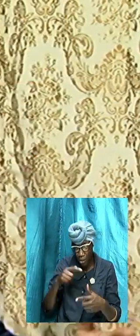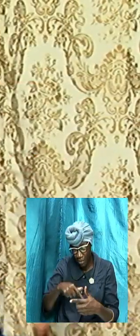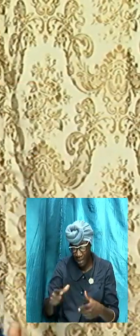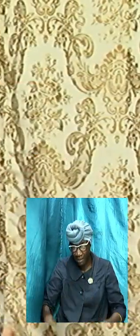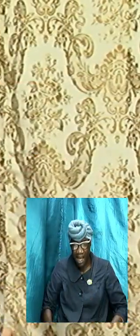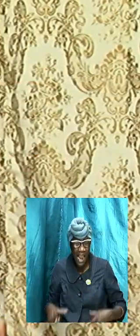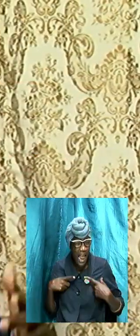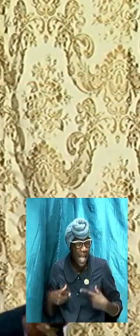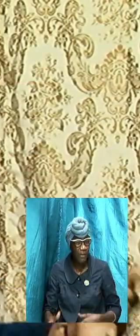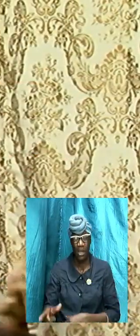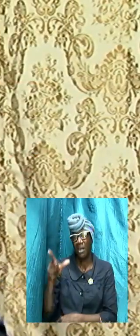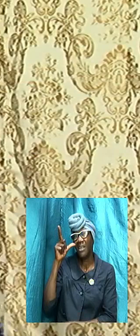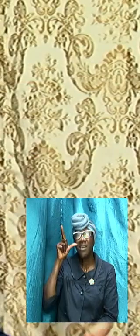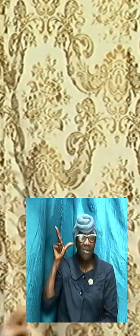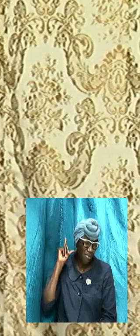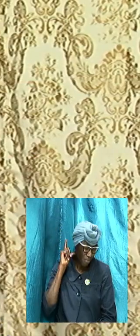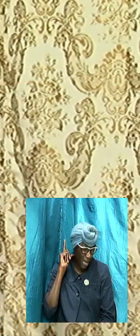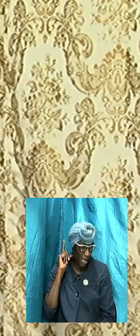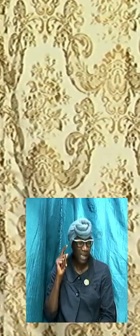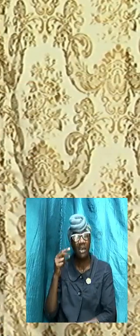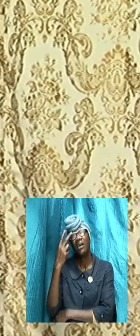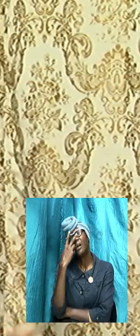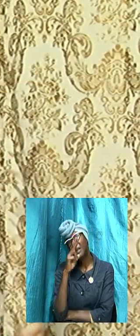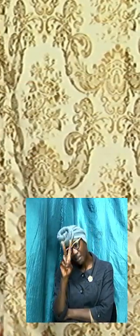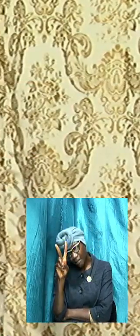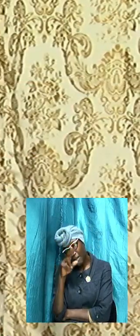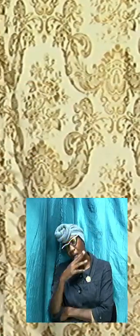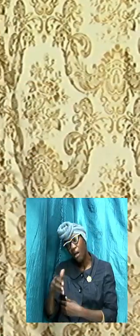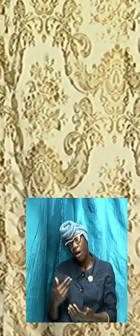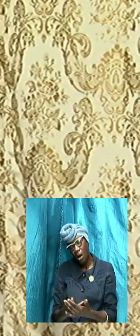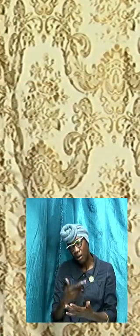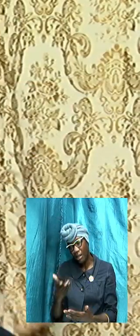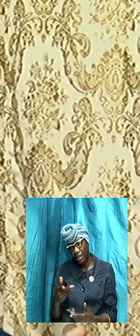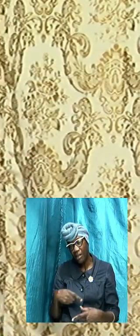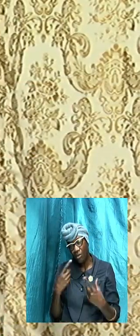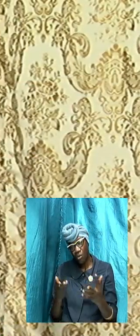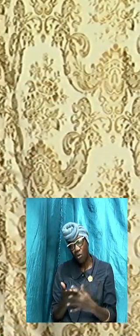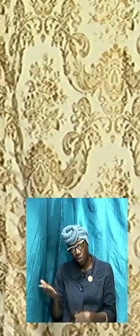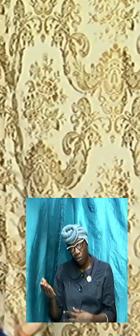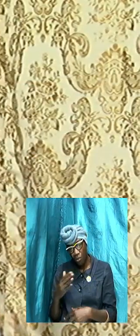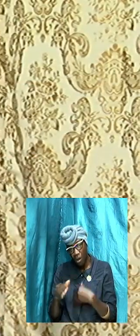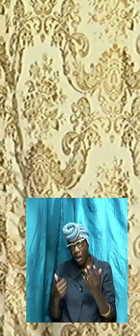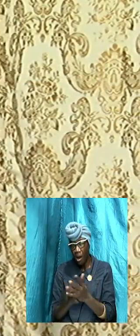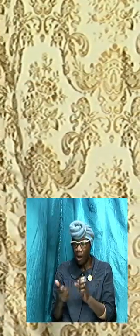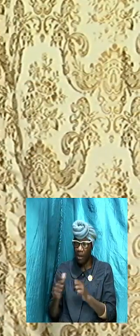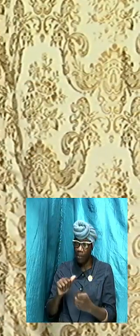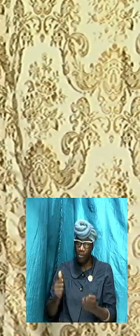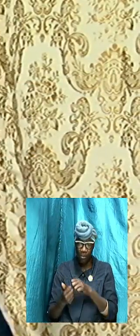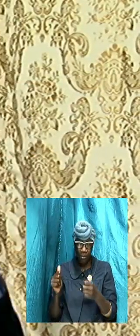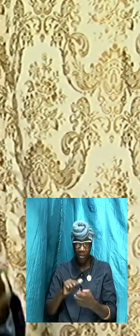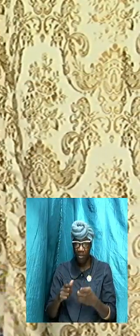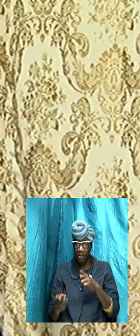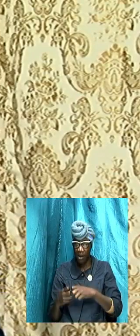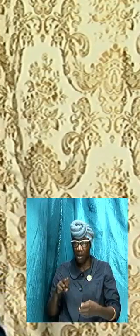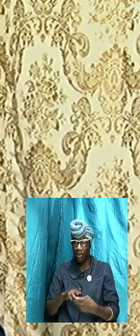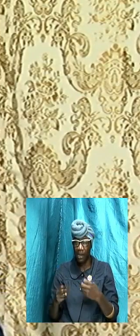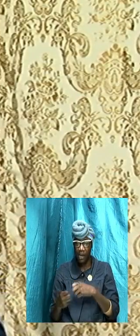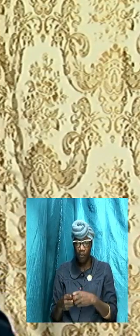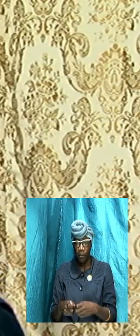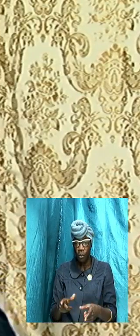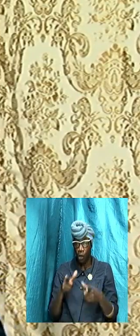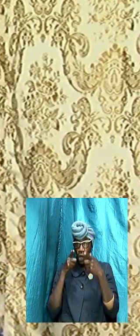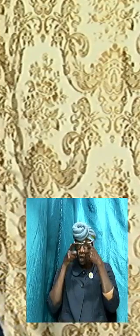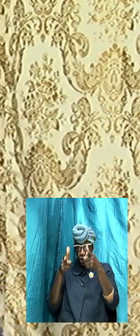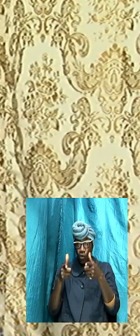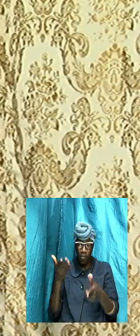look back and we see all the things that we have gone through, all the troubles that we have endured, when we look at back in our lives and we see all